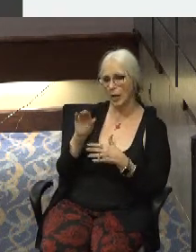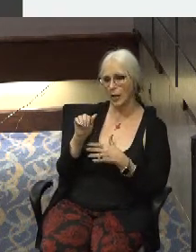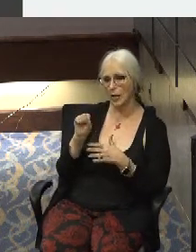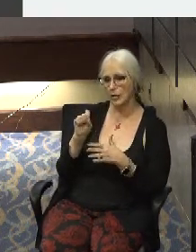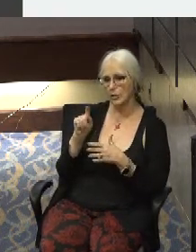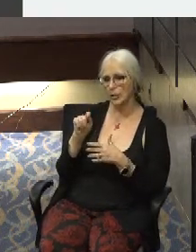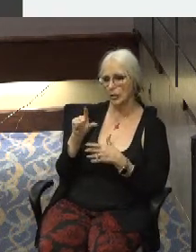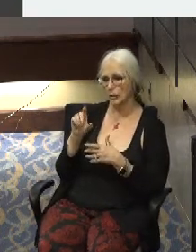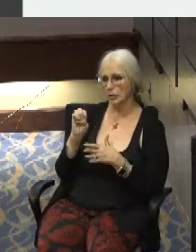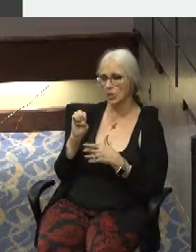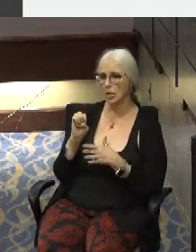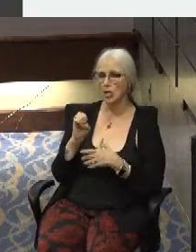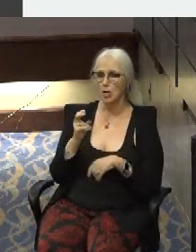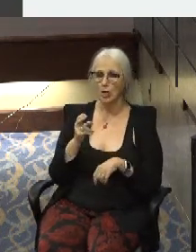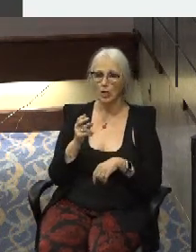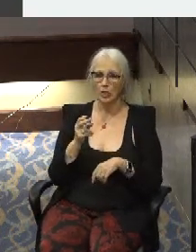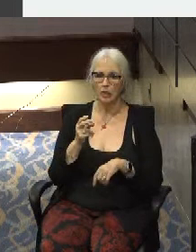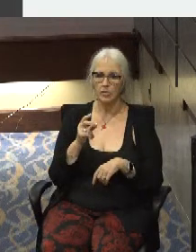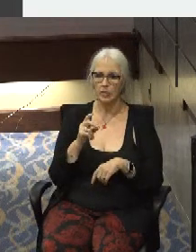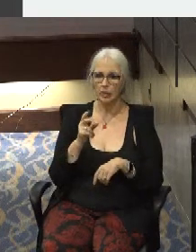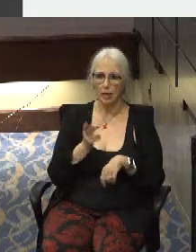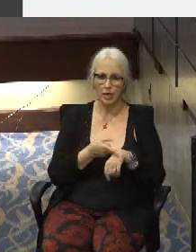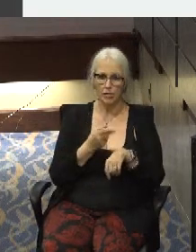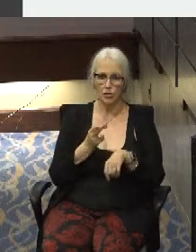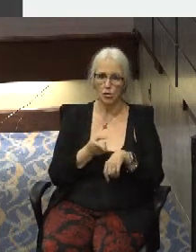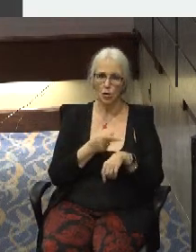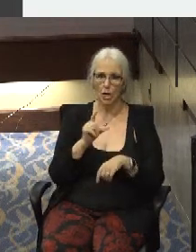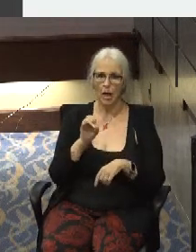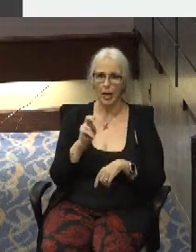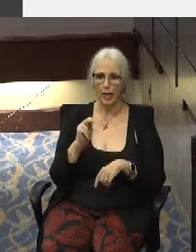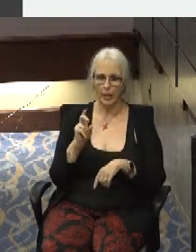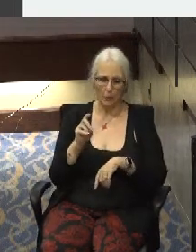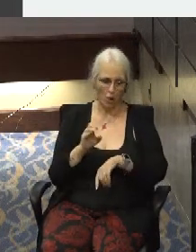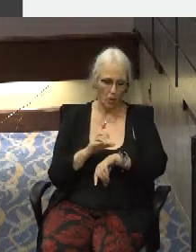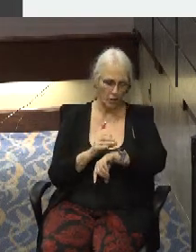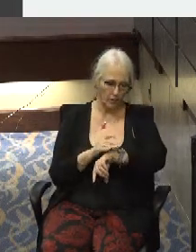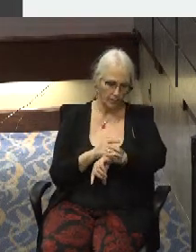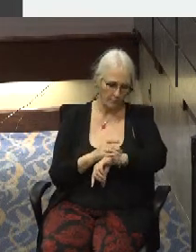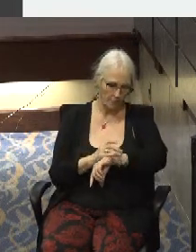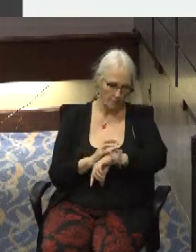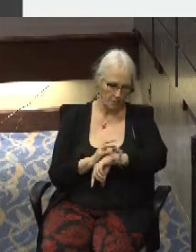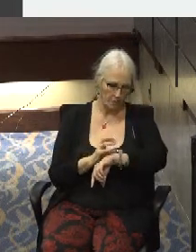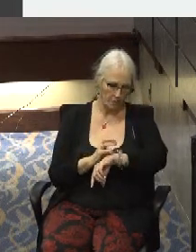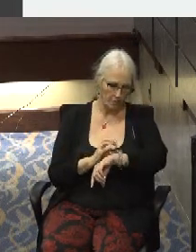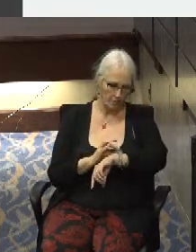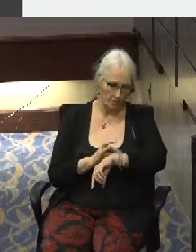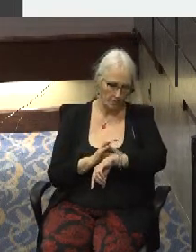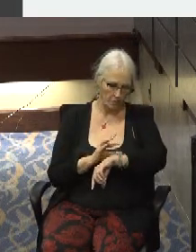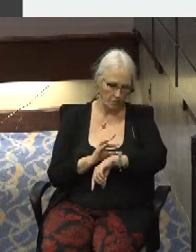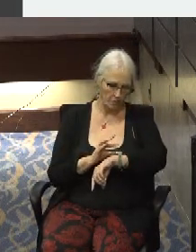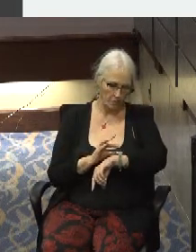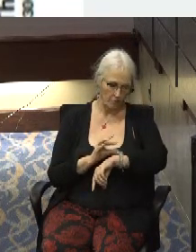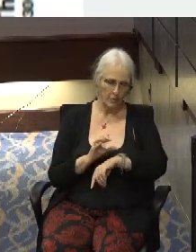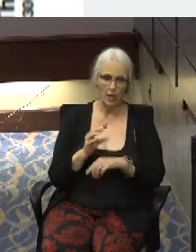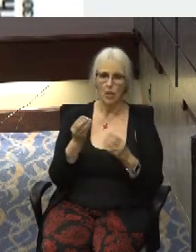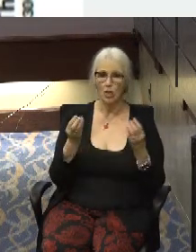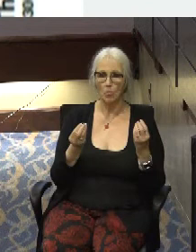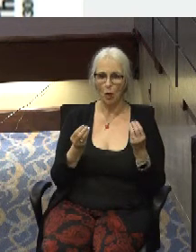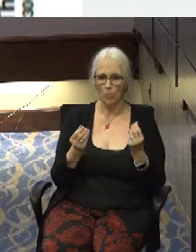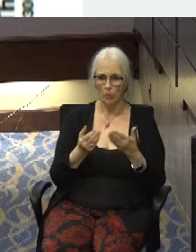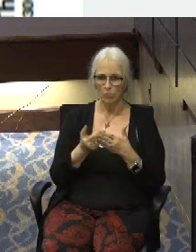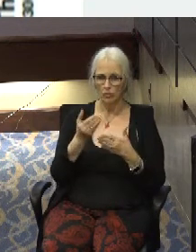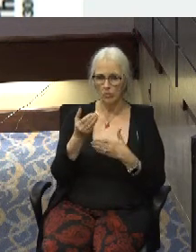recorded Texas historic landmark. I think everyone's familiar with this facility or has at least seen it in the past. The property was purchased